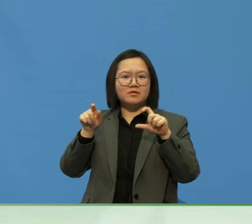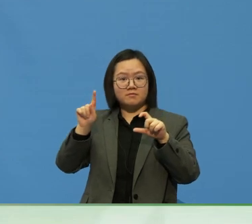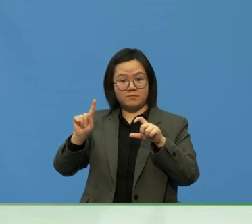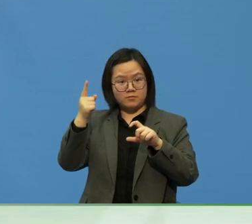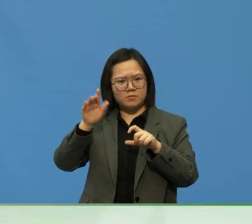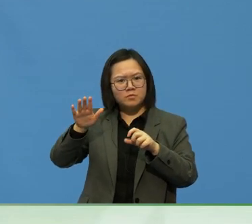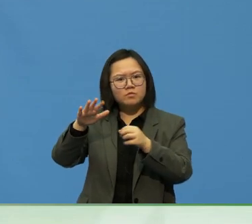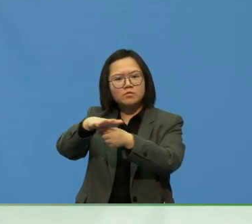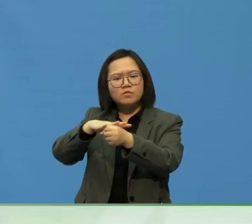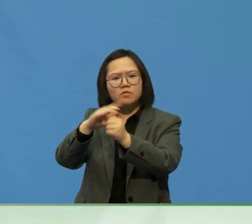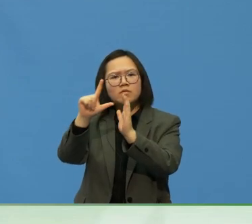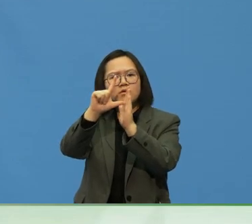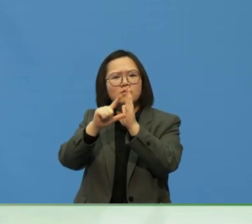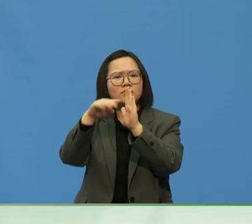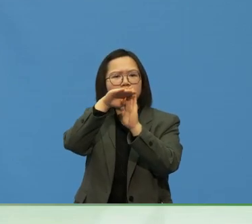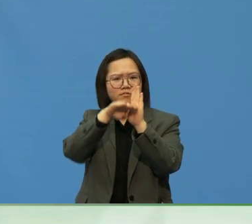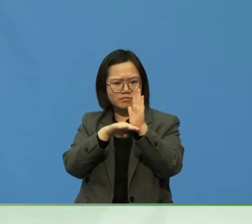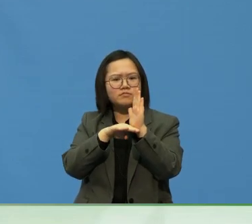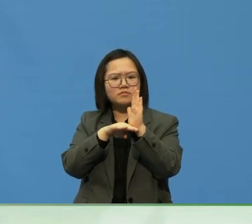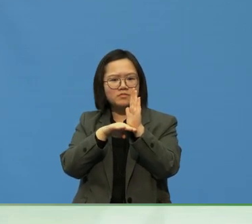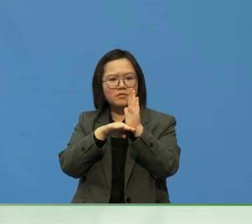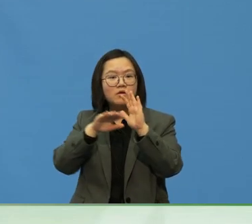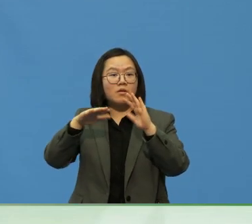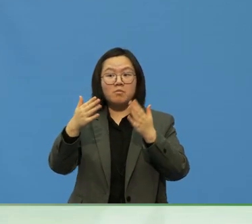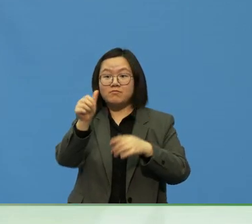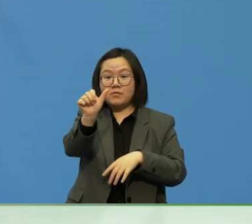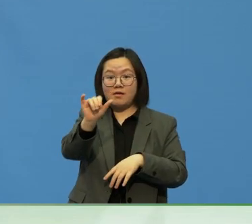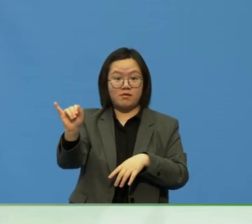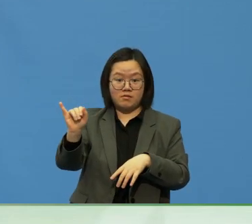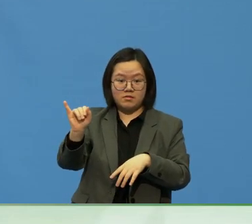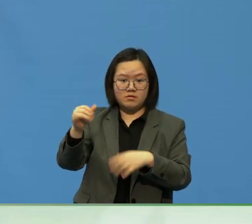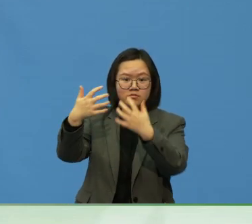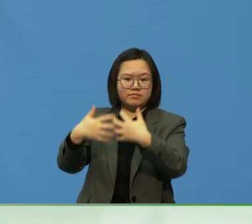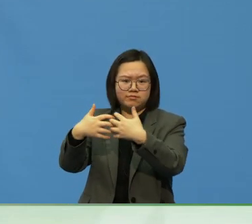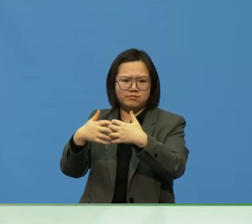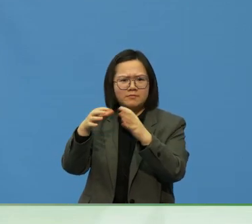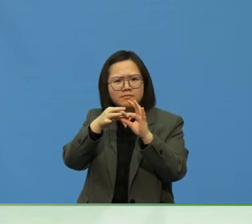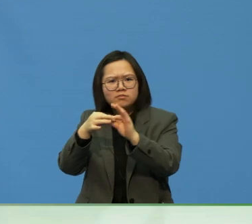accessibility. An intelligent company has to be ahead of that and try to avoid dealing with their lawyers.